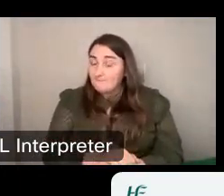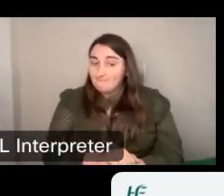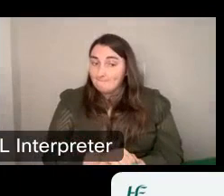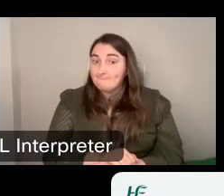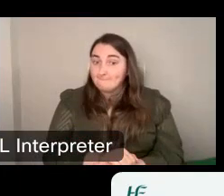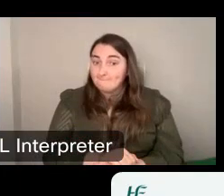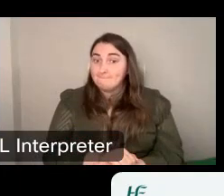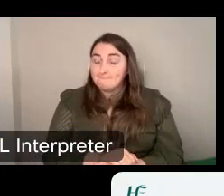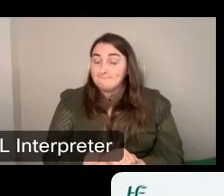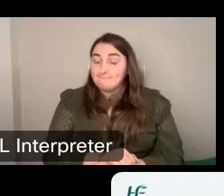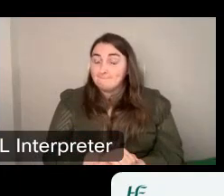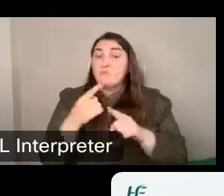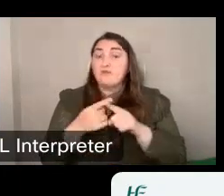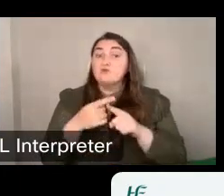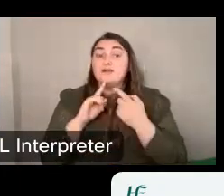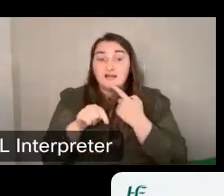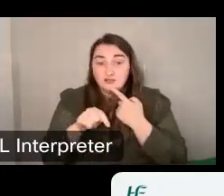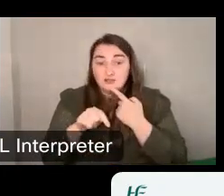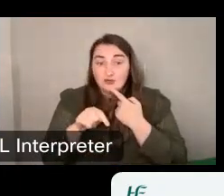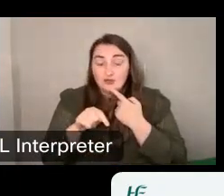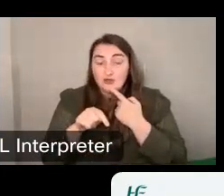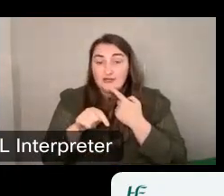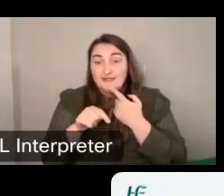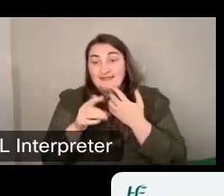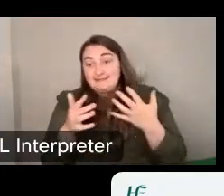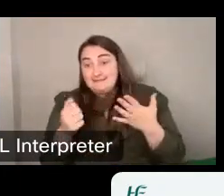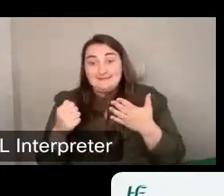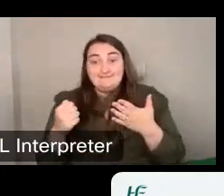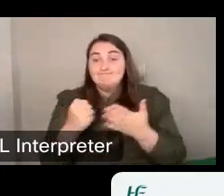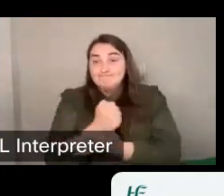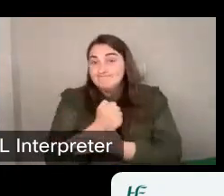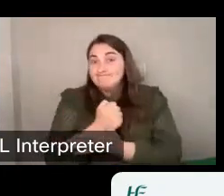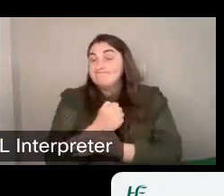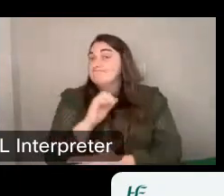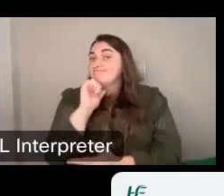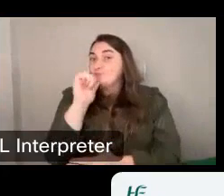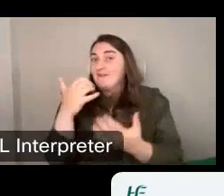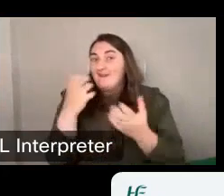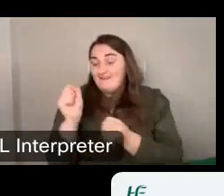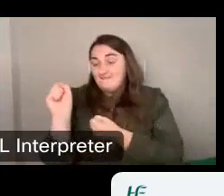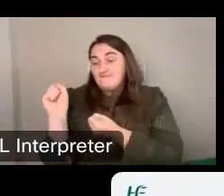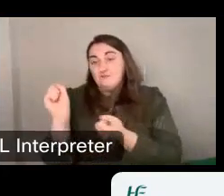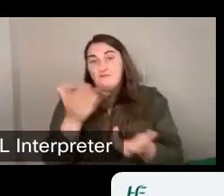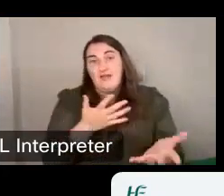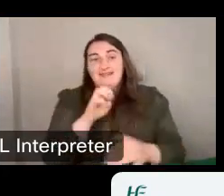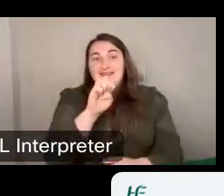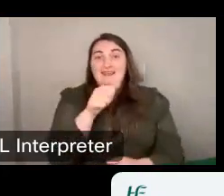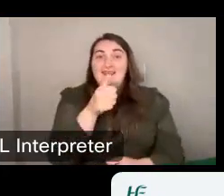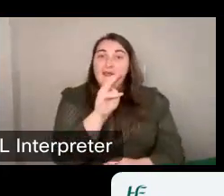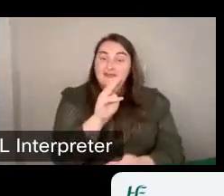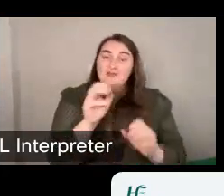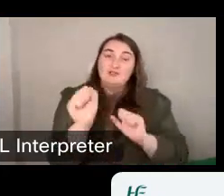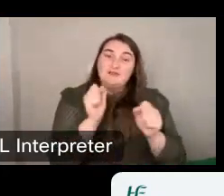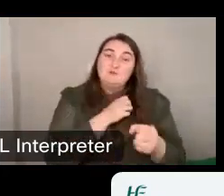short answer to that is that we unfortunately don't provide or extend EAP support to families,